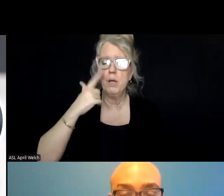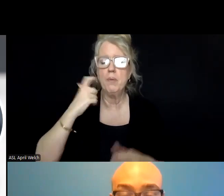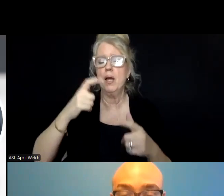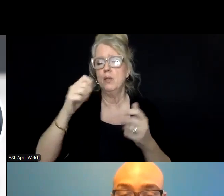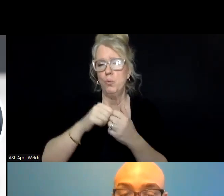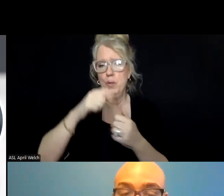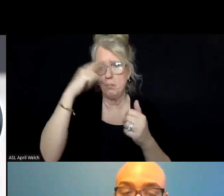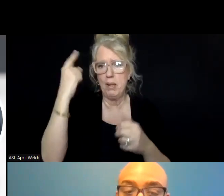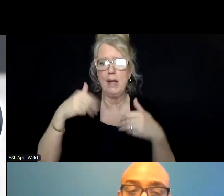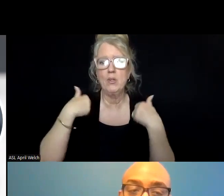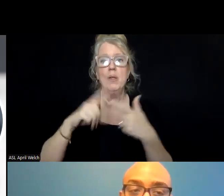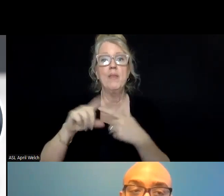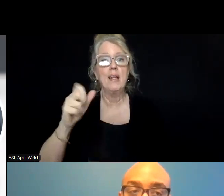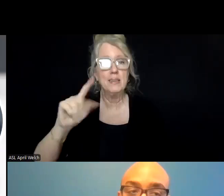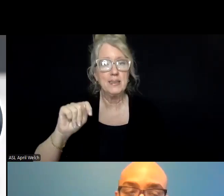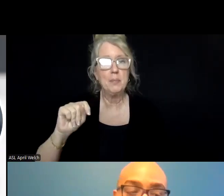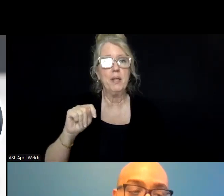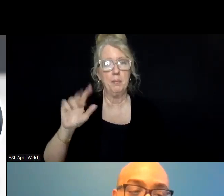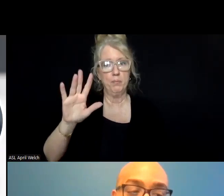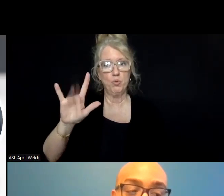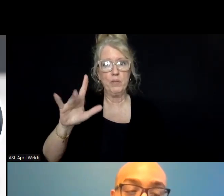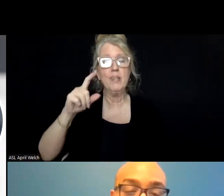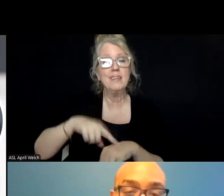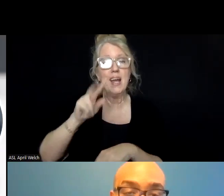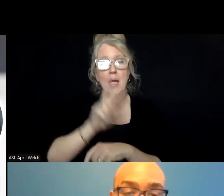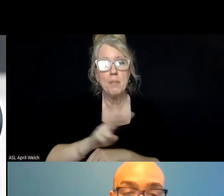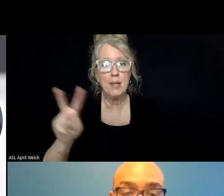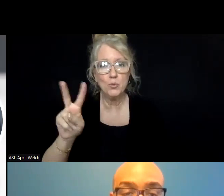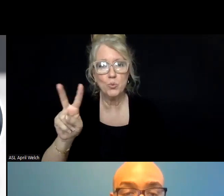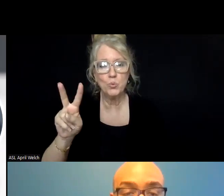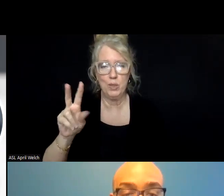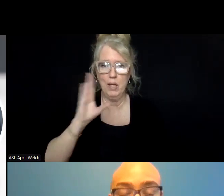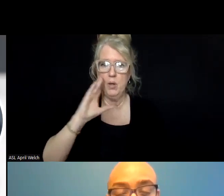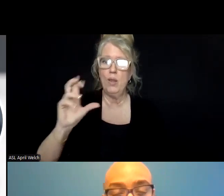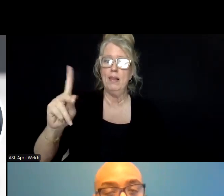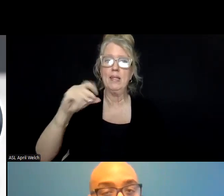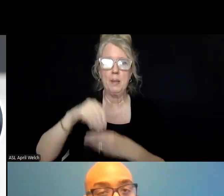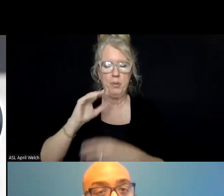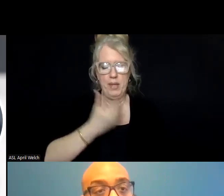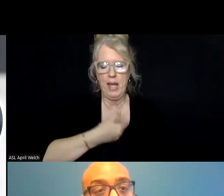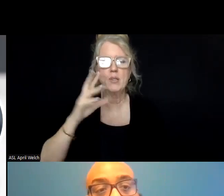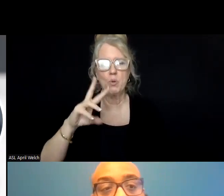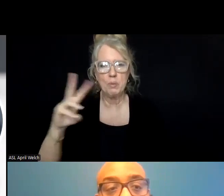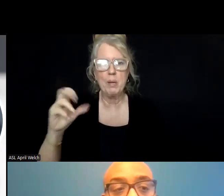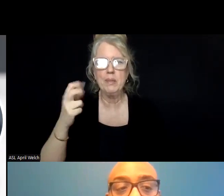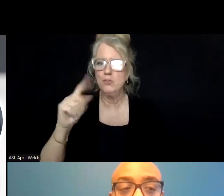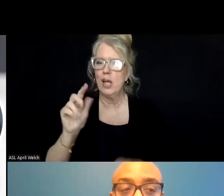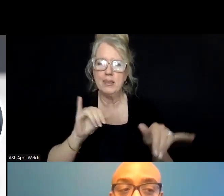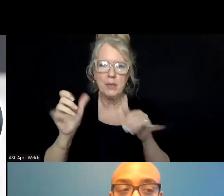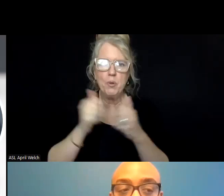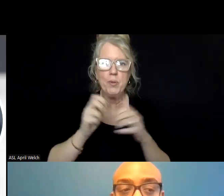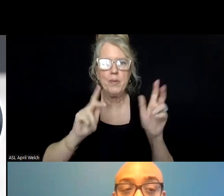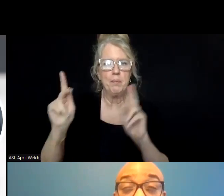is September 25th at 2 p.m. I'll put the link to that on our website in the chat as well if people